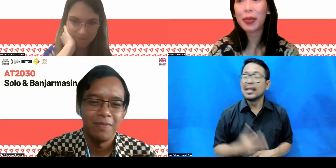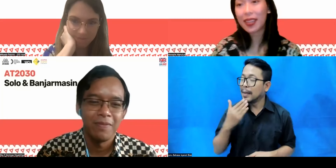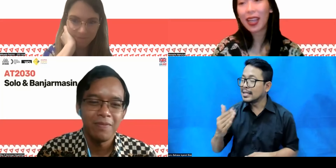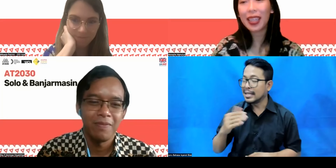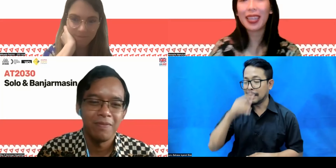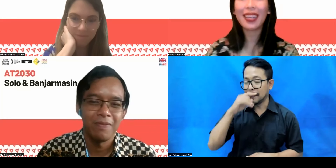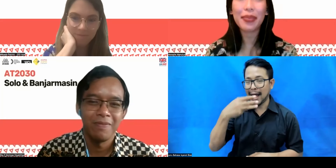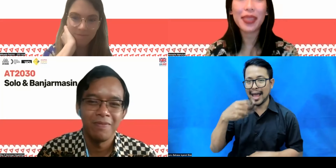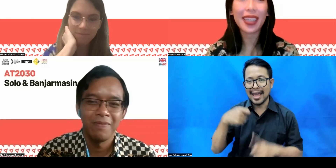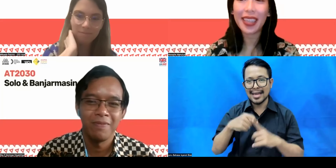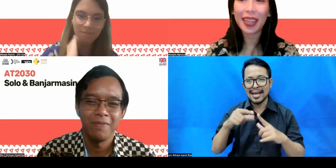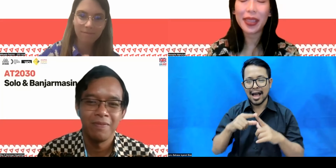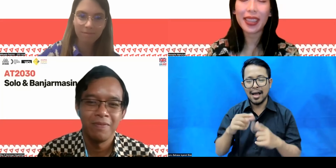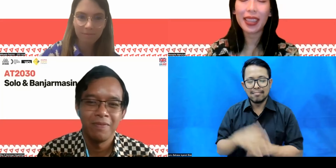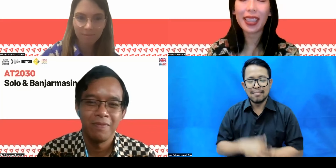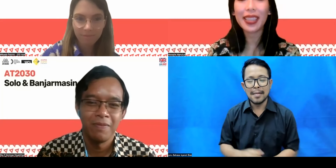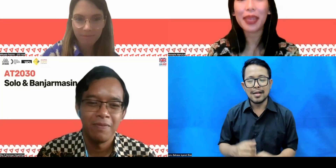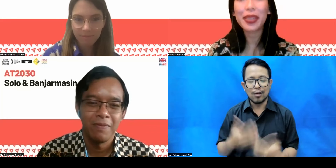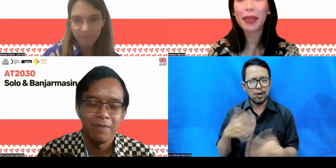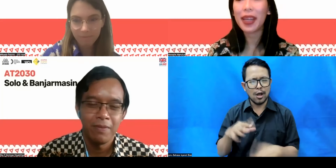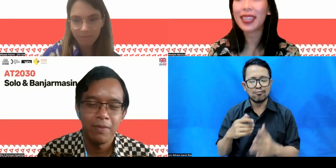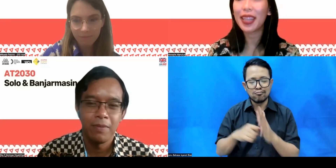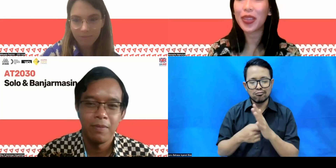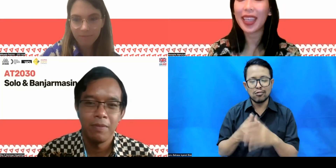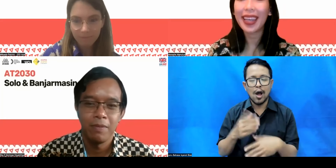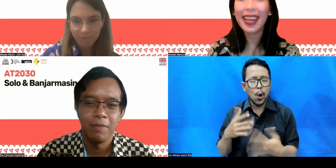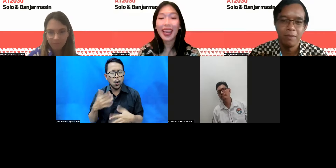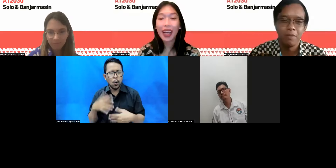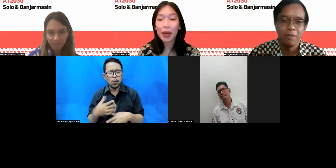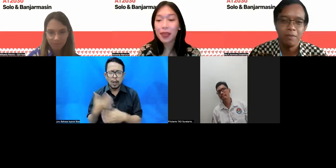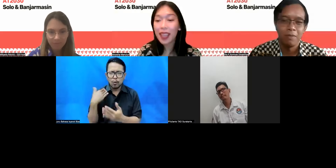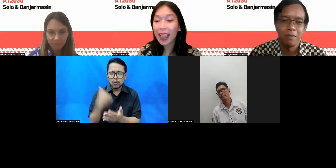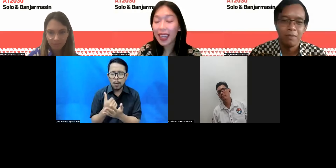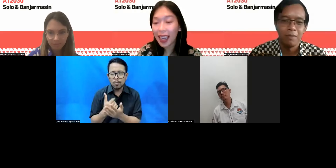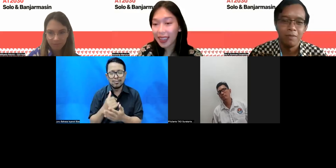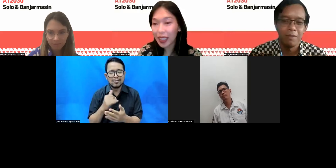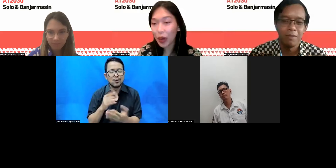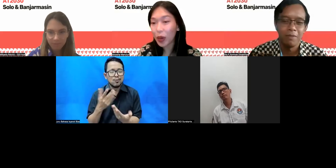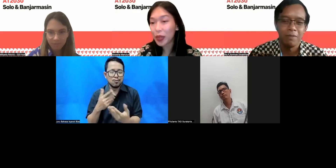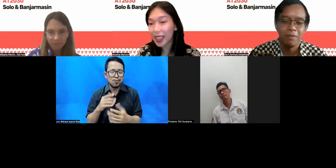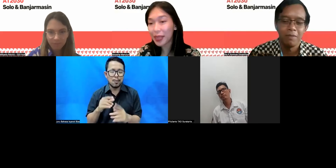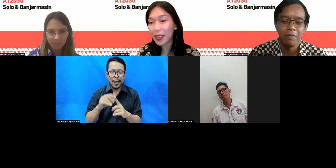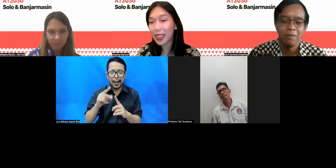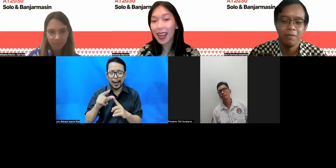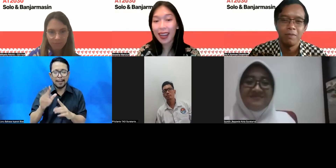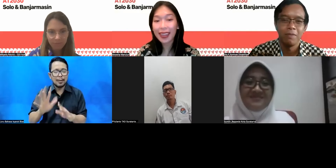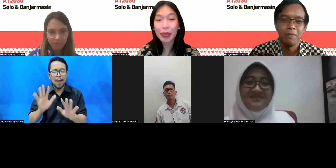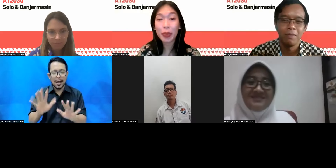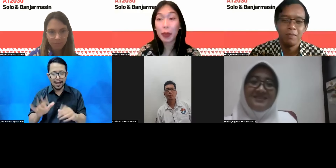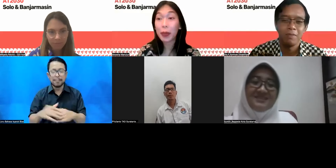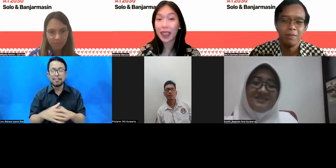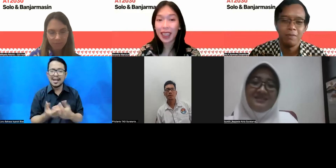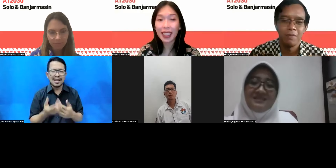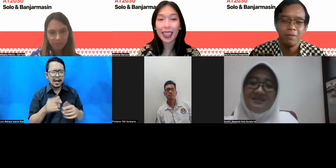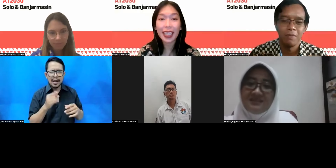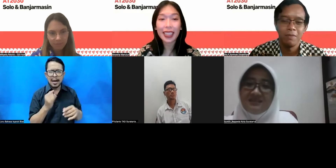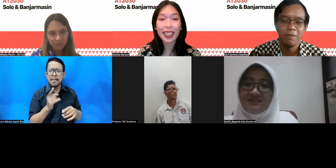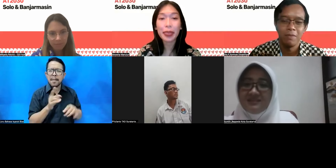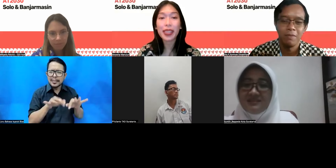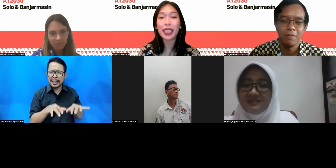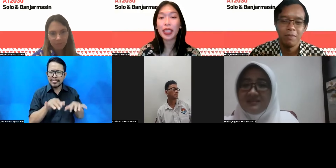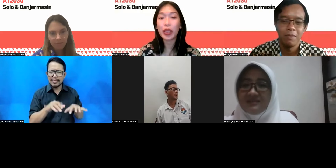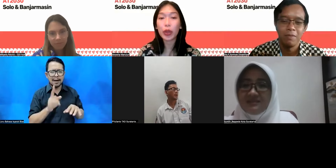Thank you very much, Pak Eka, for your responses. There are a lot of things that we can collaborate on in the future, I see. Okay, I can see in the chat